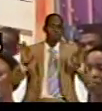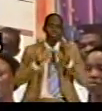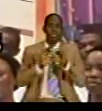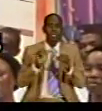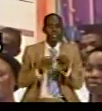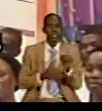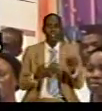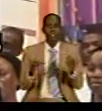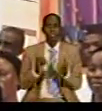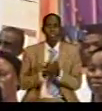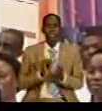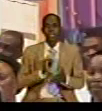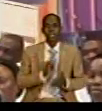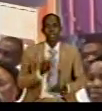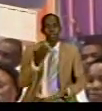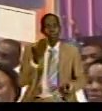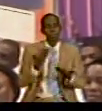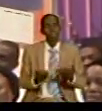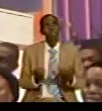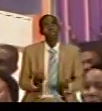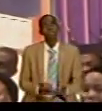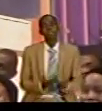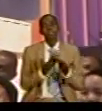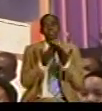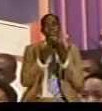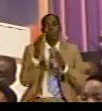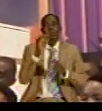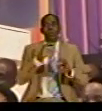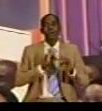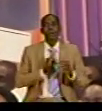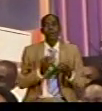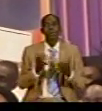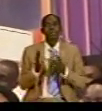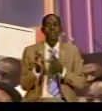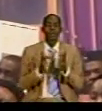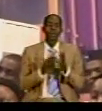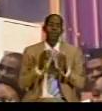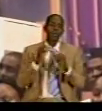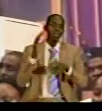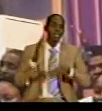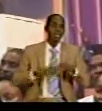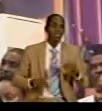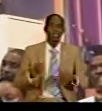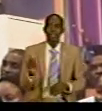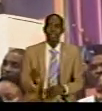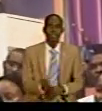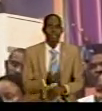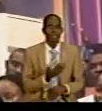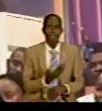might sacrifice. Oh, I want Jesus more than